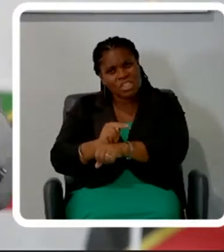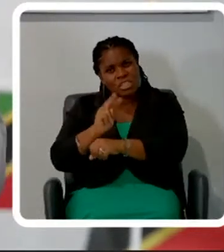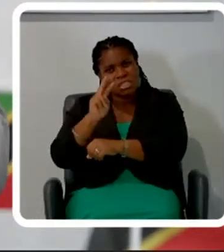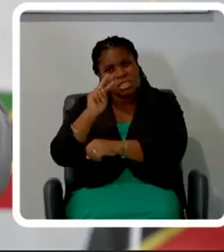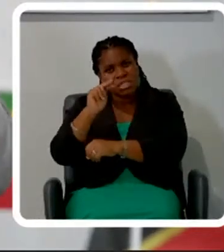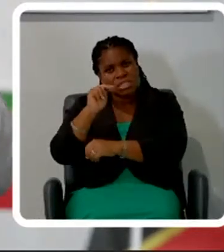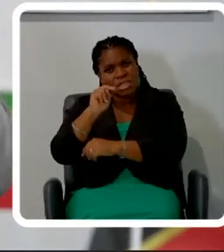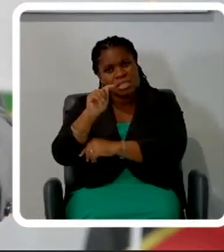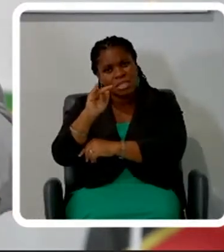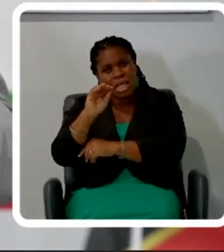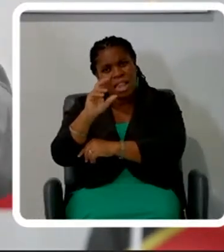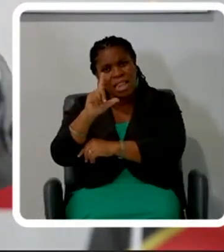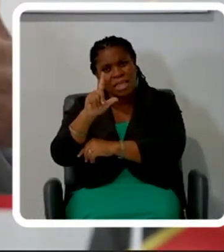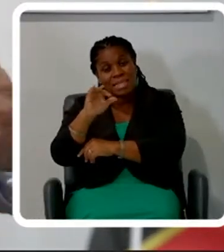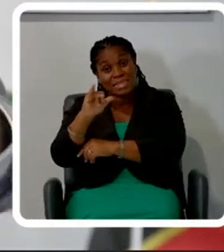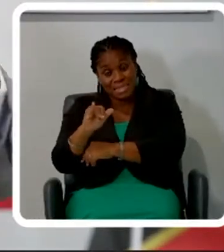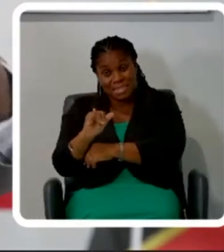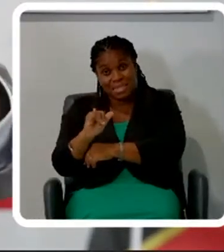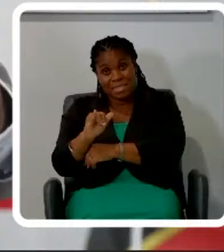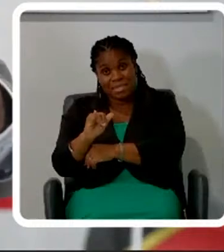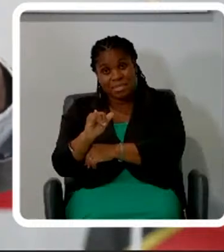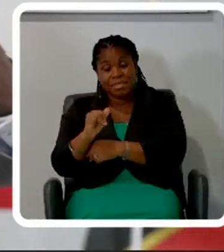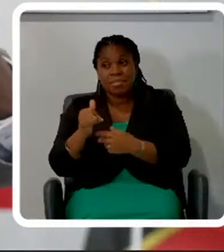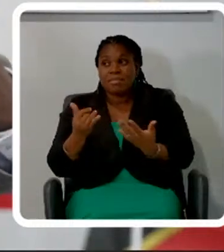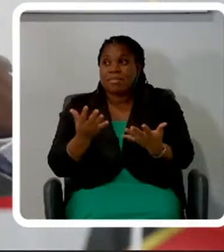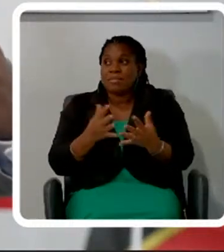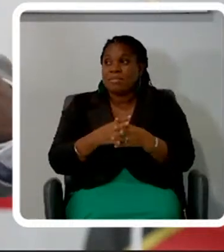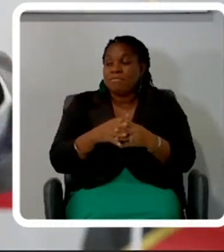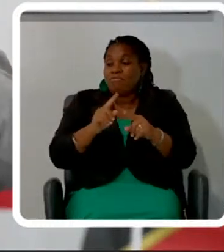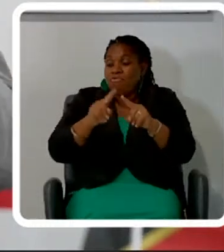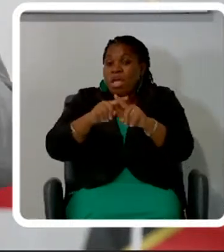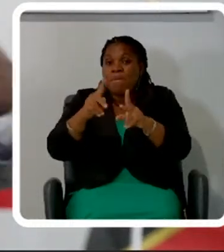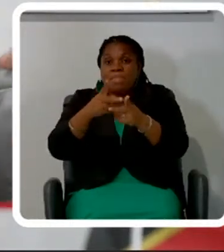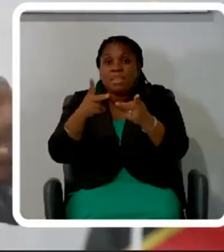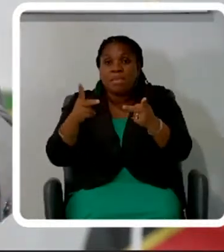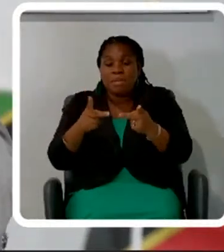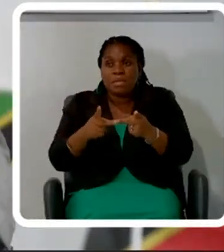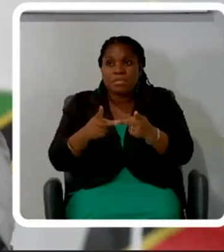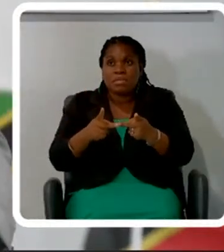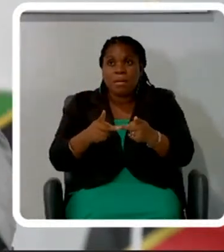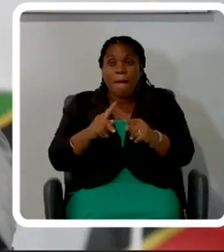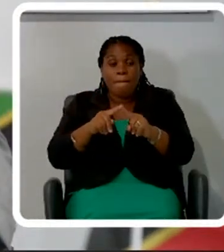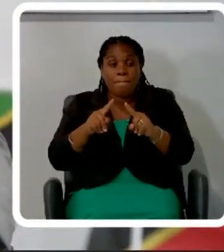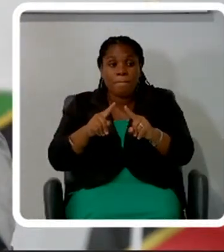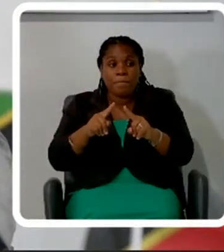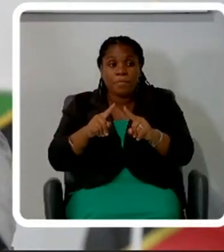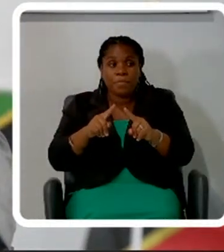So it comes down a lot to who are you dealing with. That is why our due diligence is so strict.